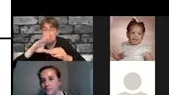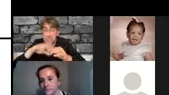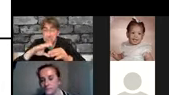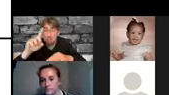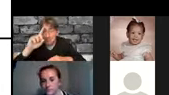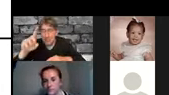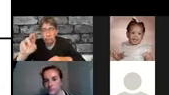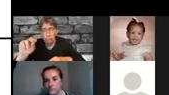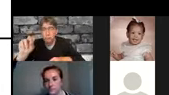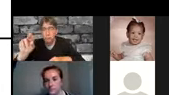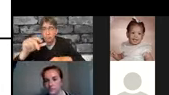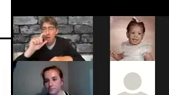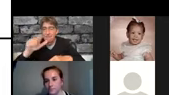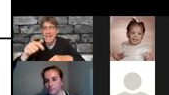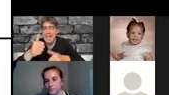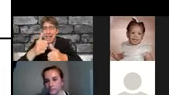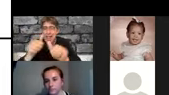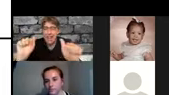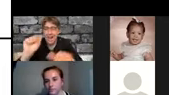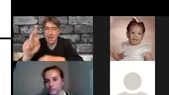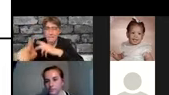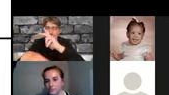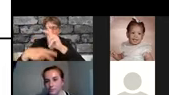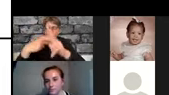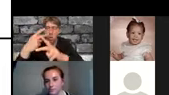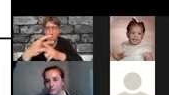Of course, one can use any form of cash at a retailer as well.